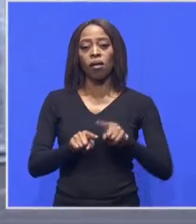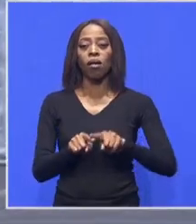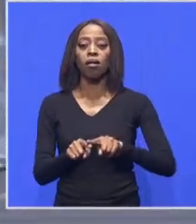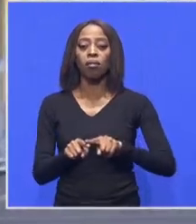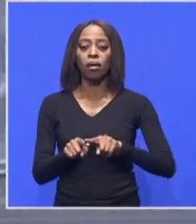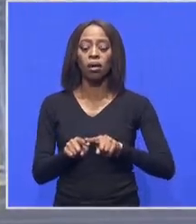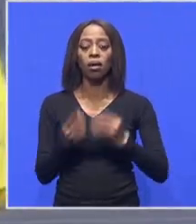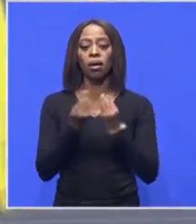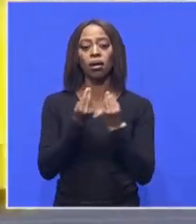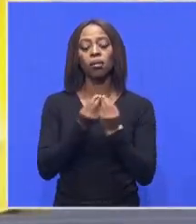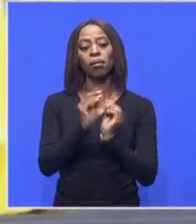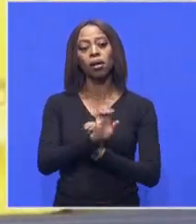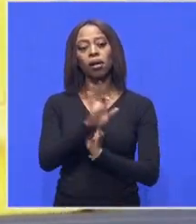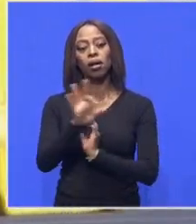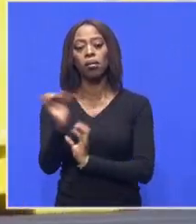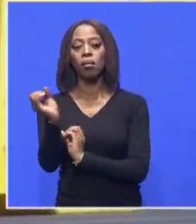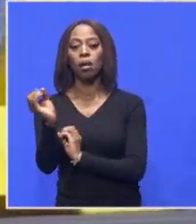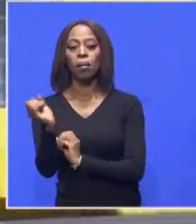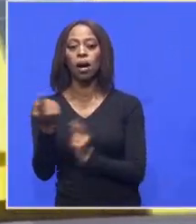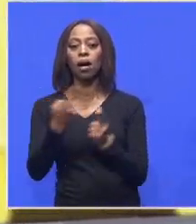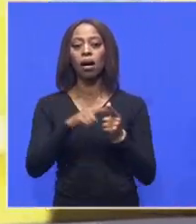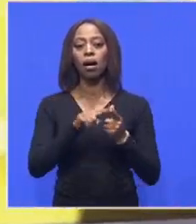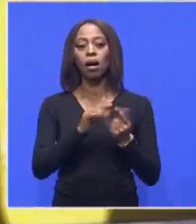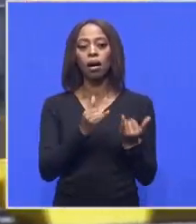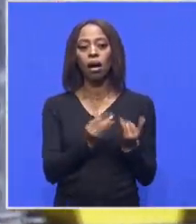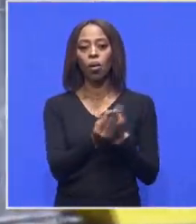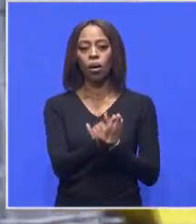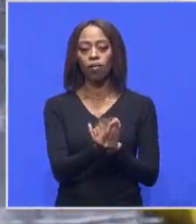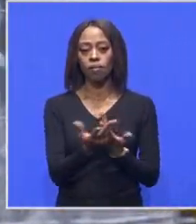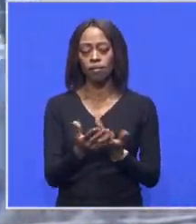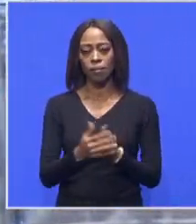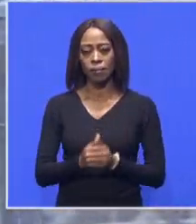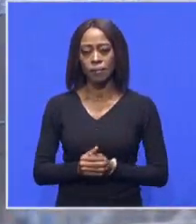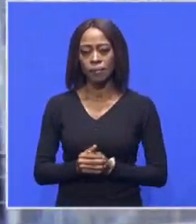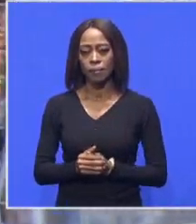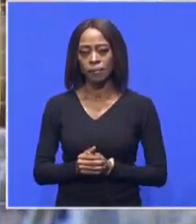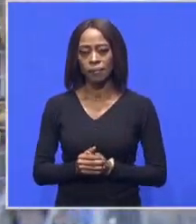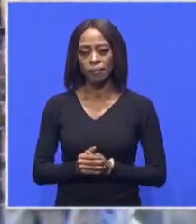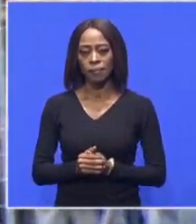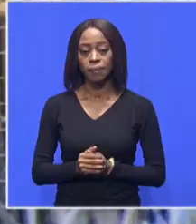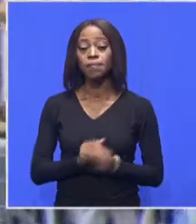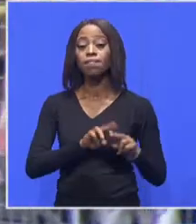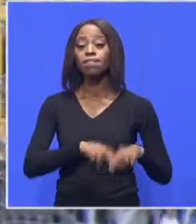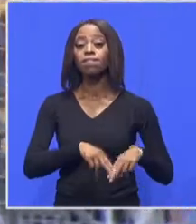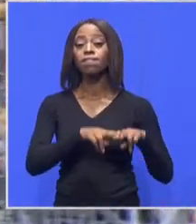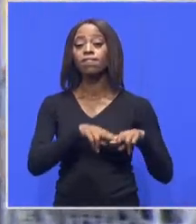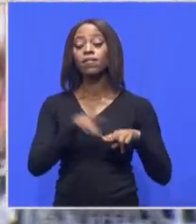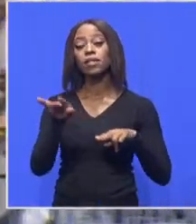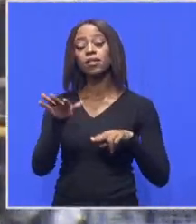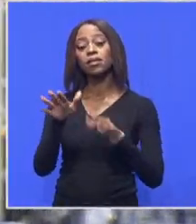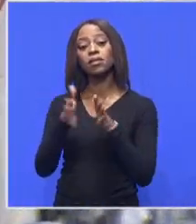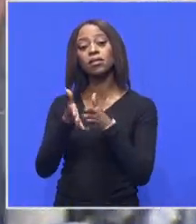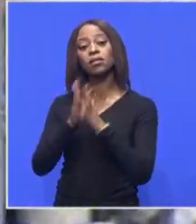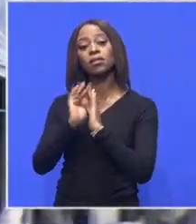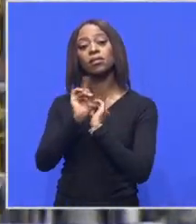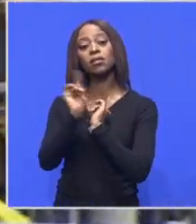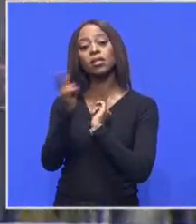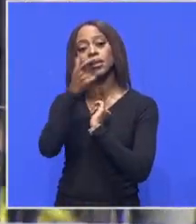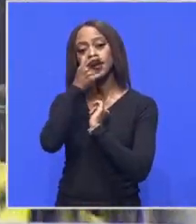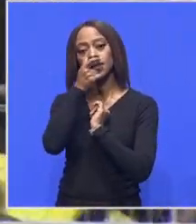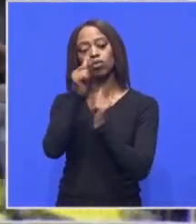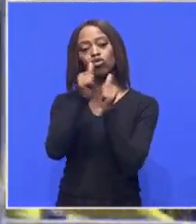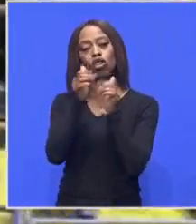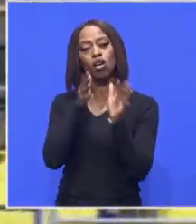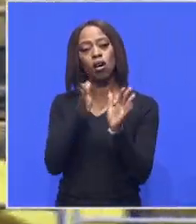the EFF has presented to what is currently on the table? Look, the reliance and call by Cyril Ramaphosa to stakeholders